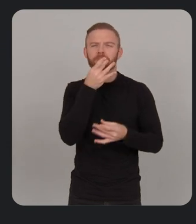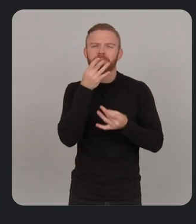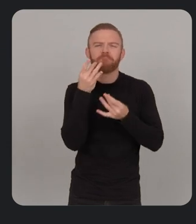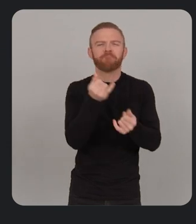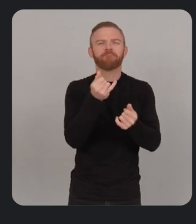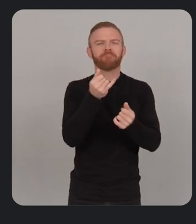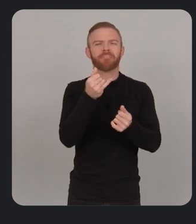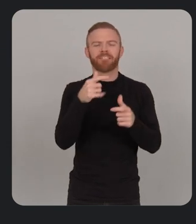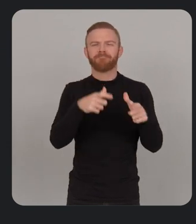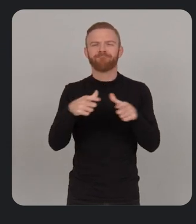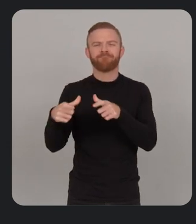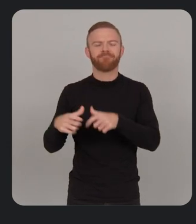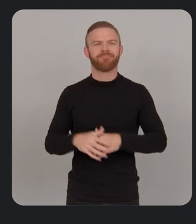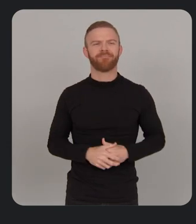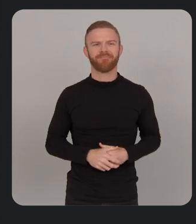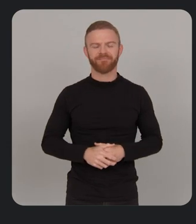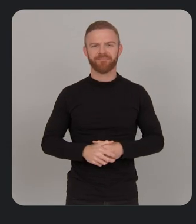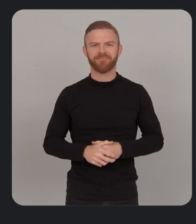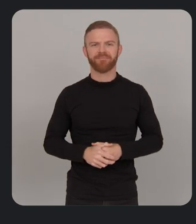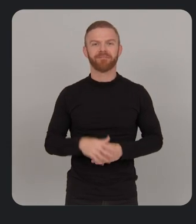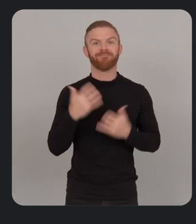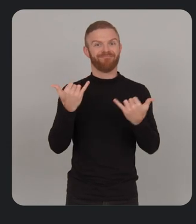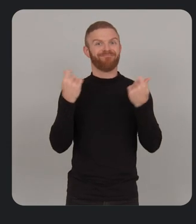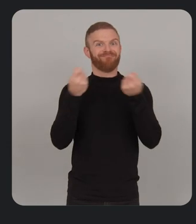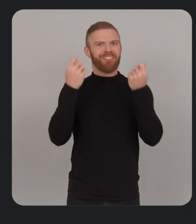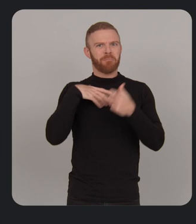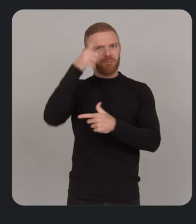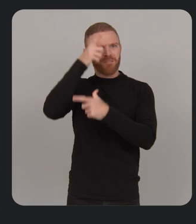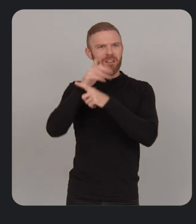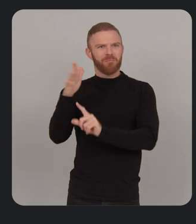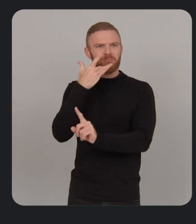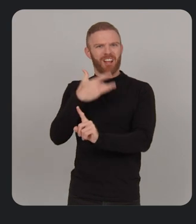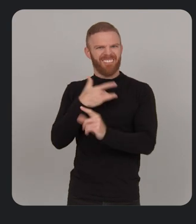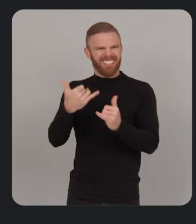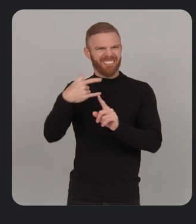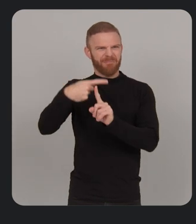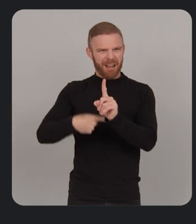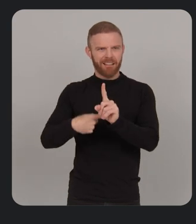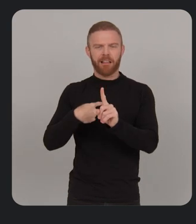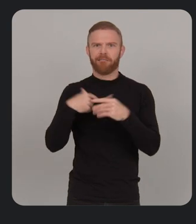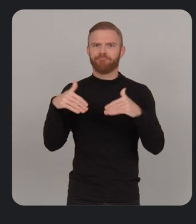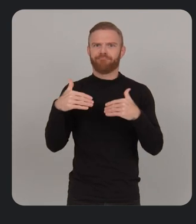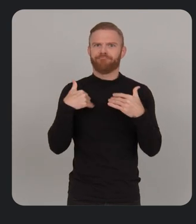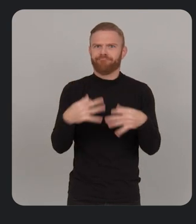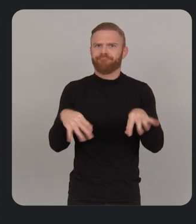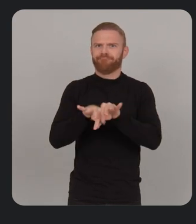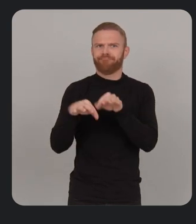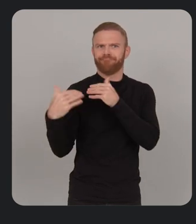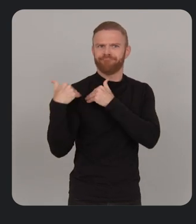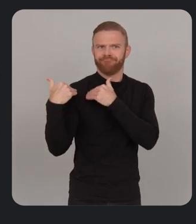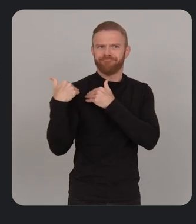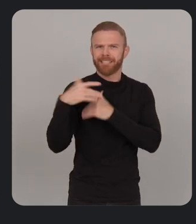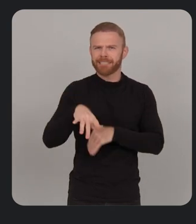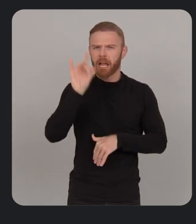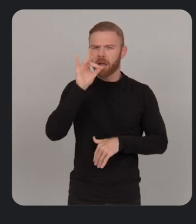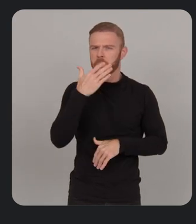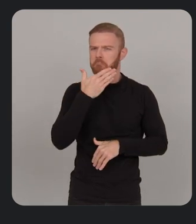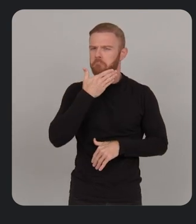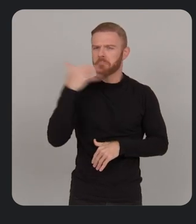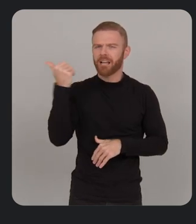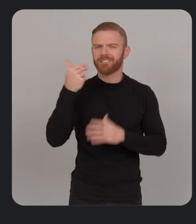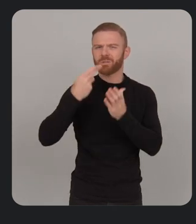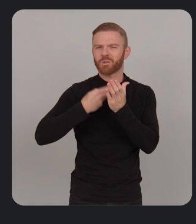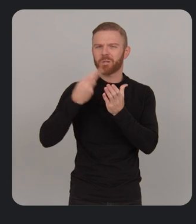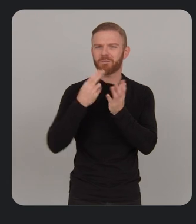flavorful ones. To celebrate my brother's birthday this month, I have the all-important responsibility of finding the